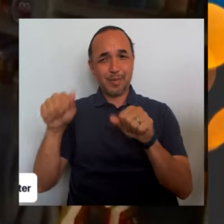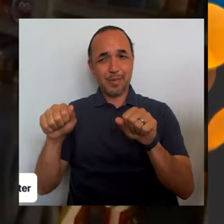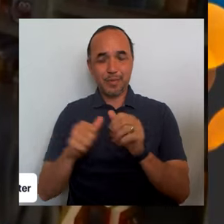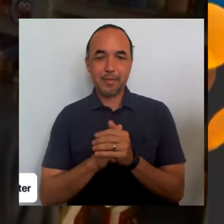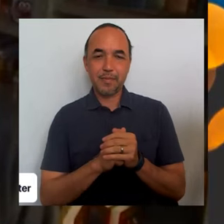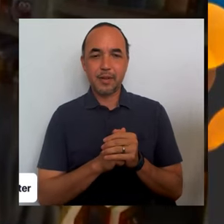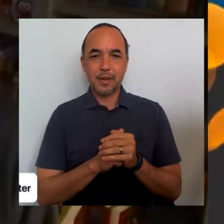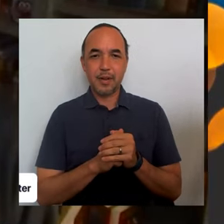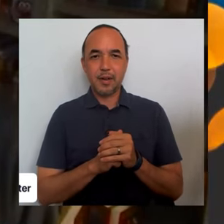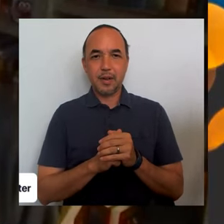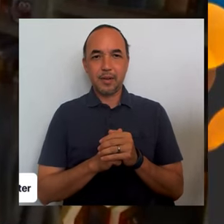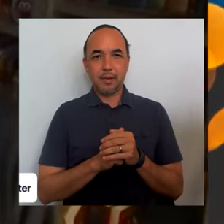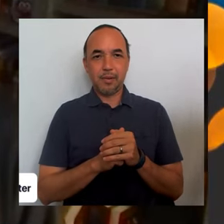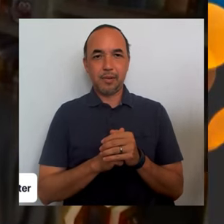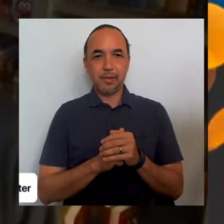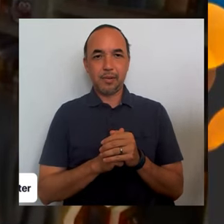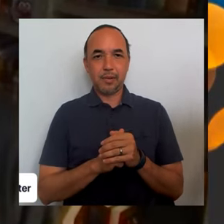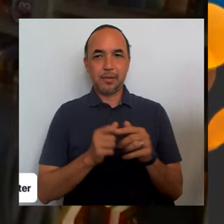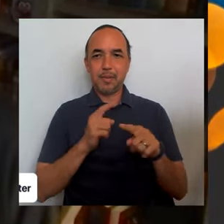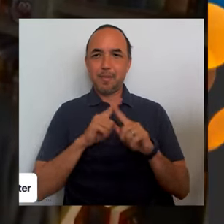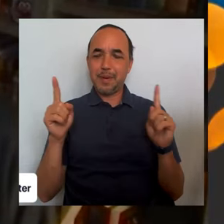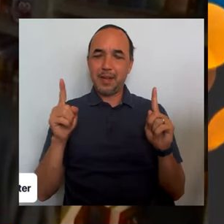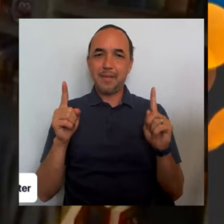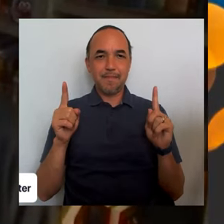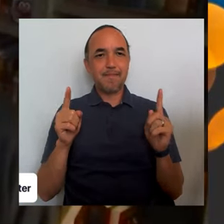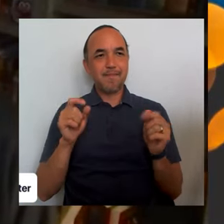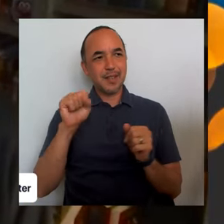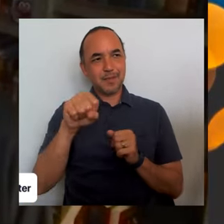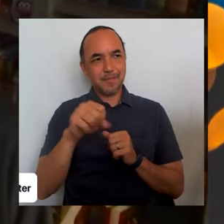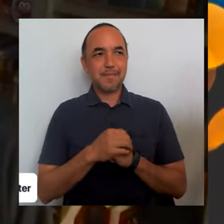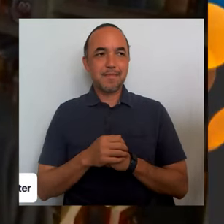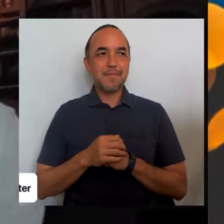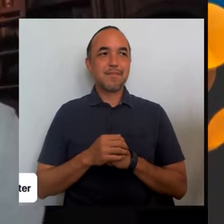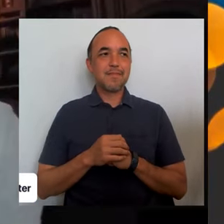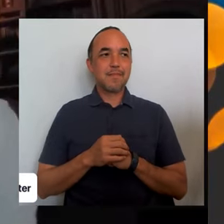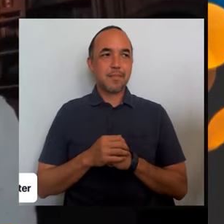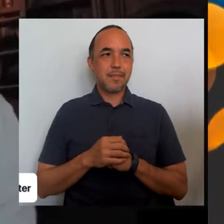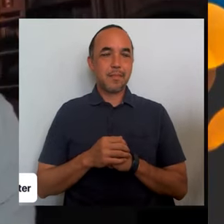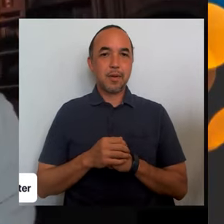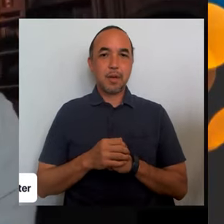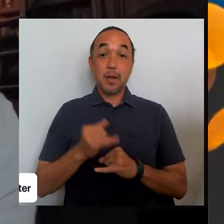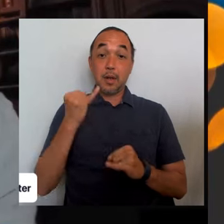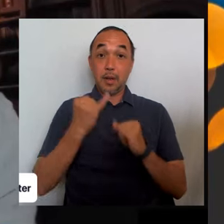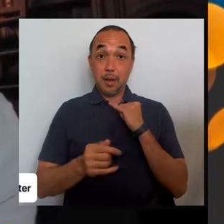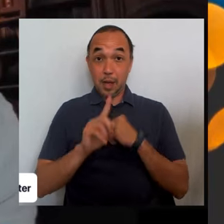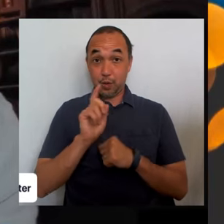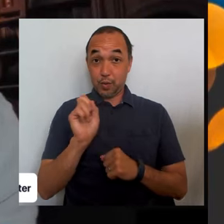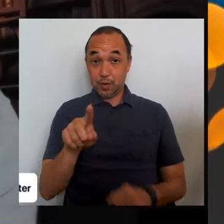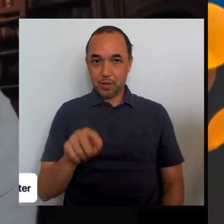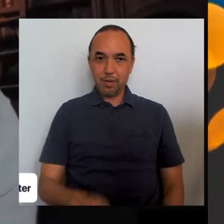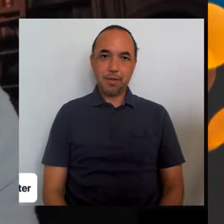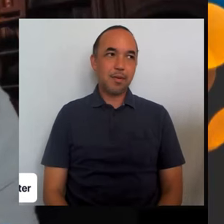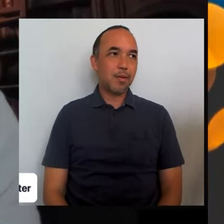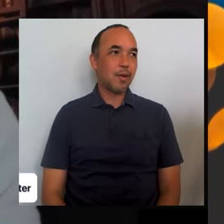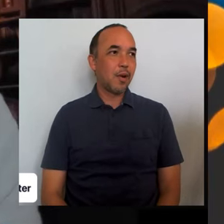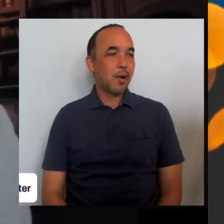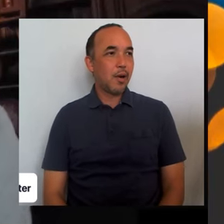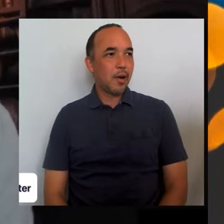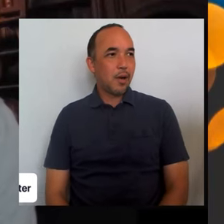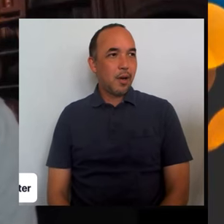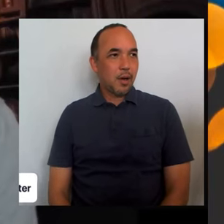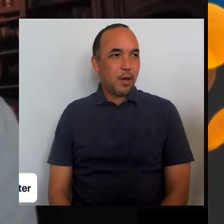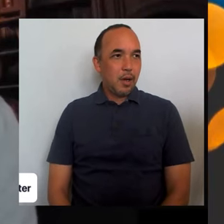all been very gracious to me and us, so yes. Awesome. The last question, I'll add, just lightning around you, and then we'll get